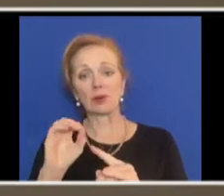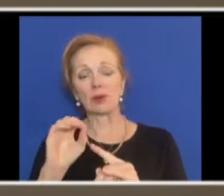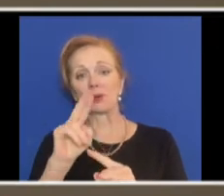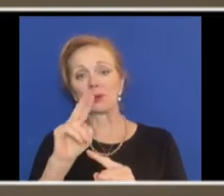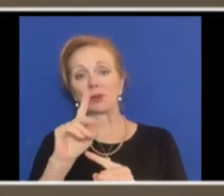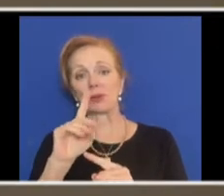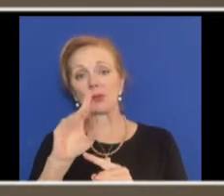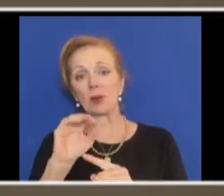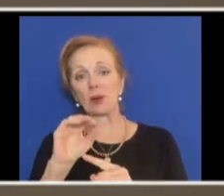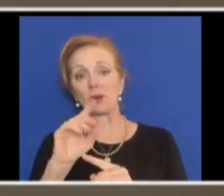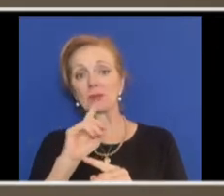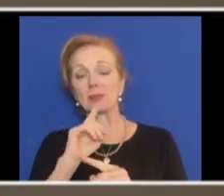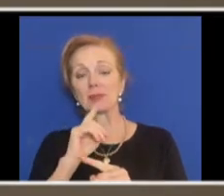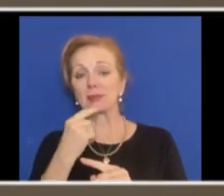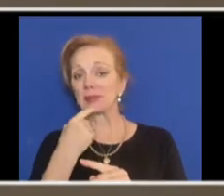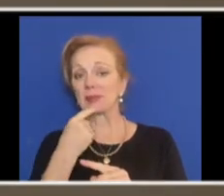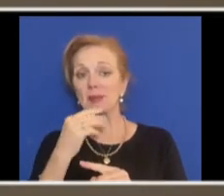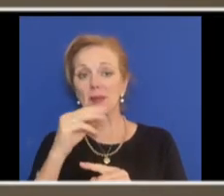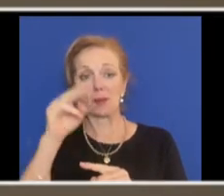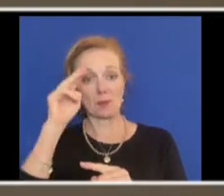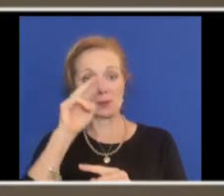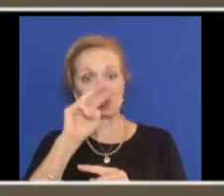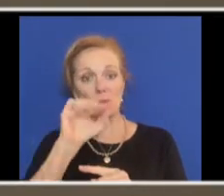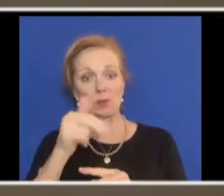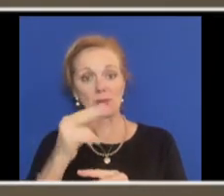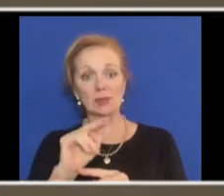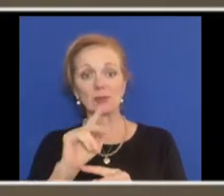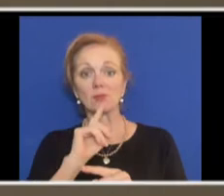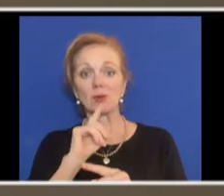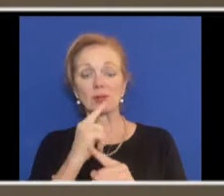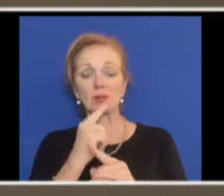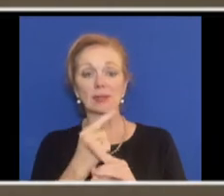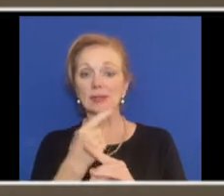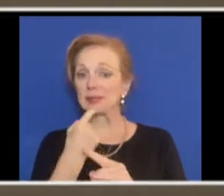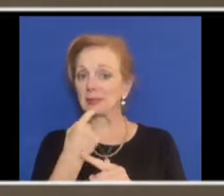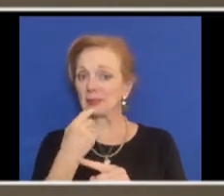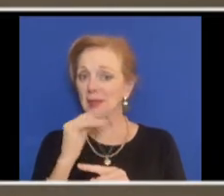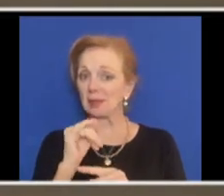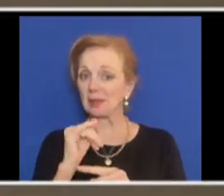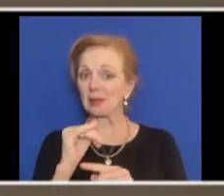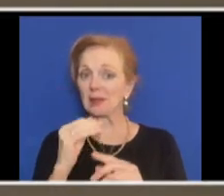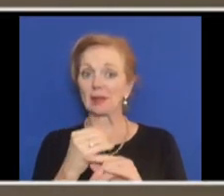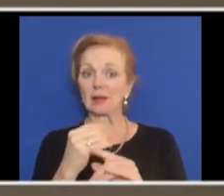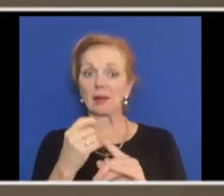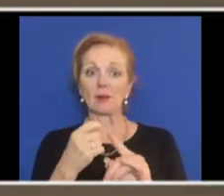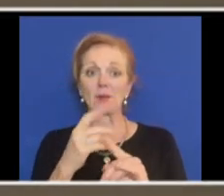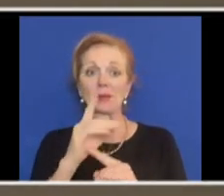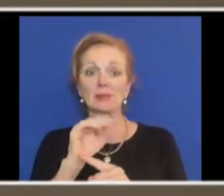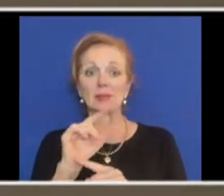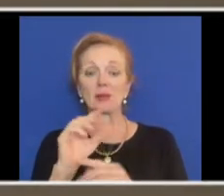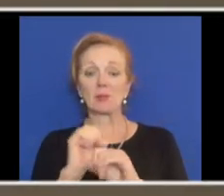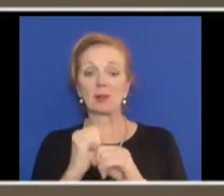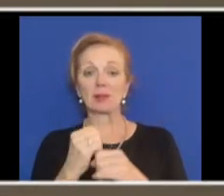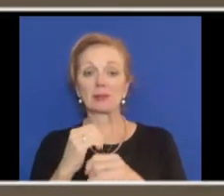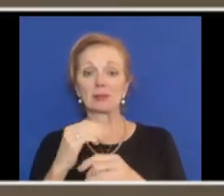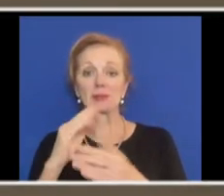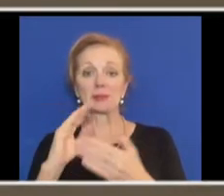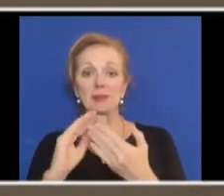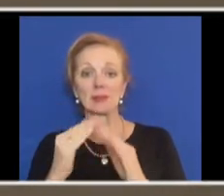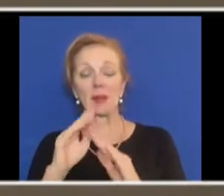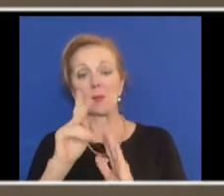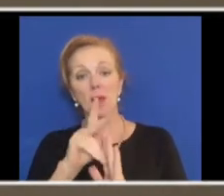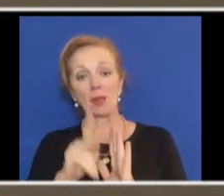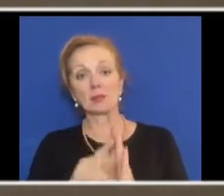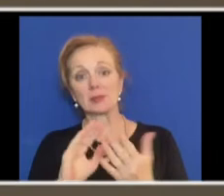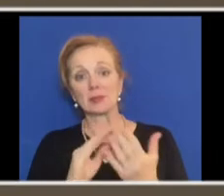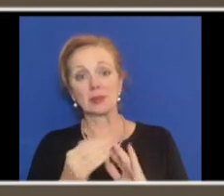is as Mr Winston says many times and rightly so I I will say is to get from a deal-making City to a policy City and a policy city